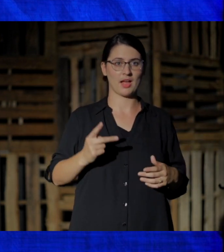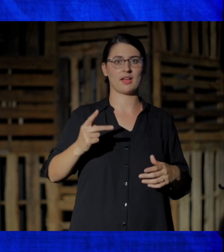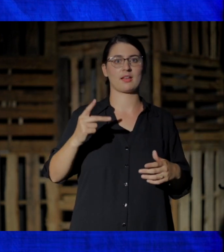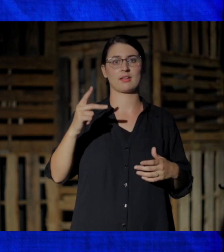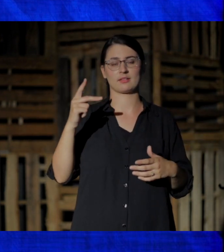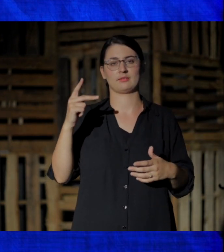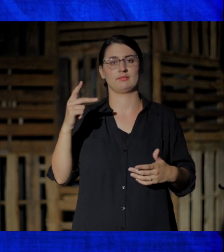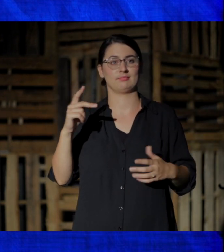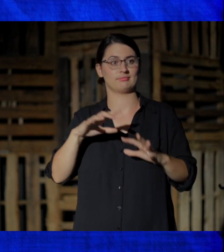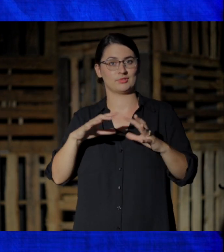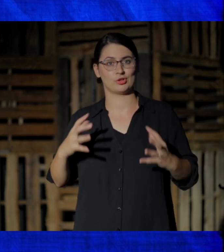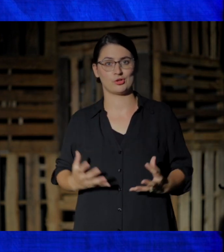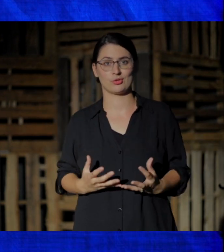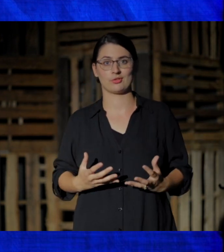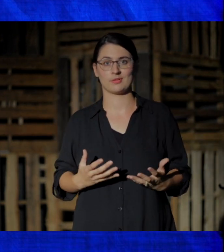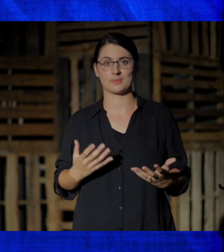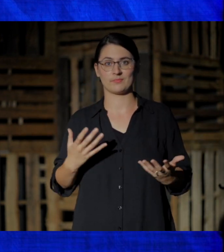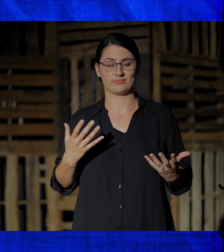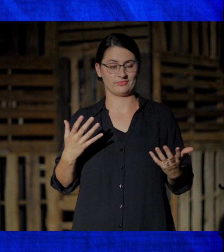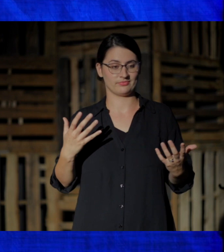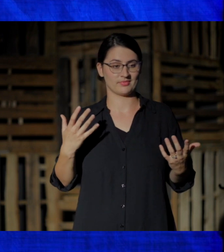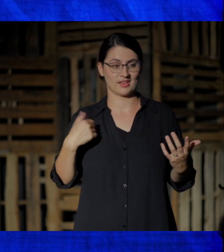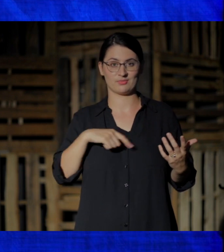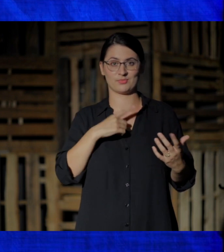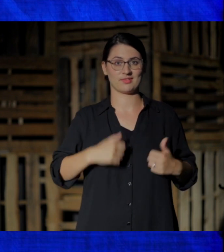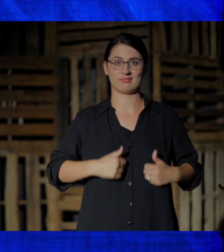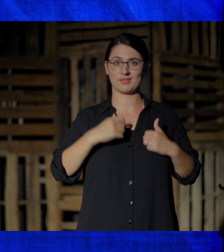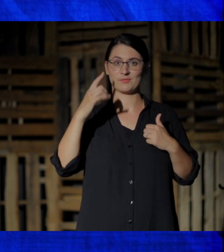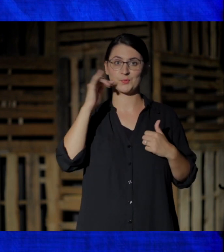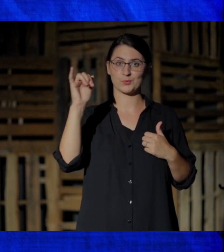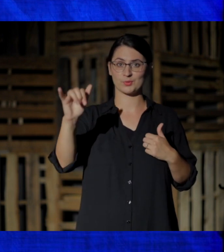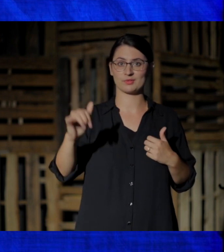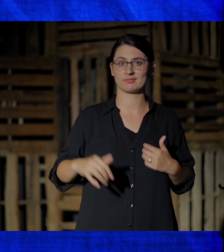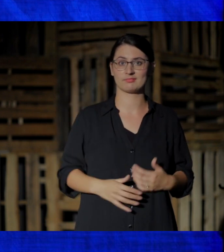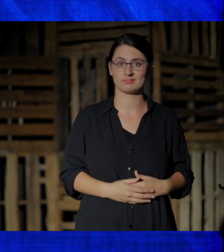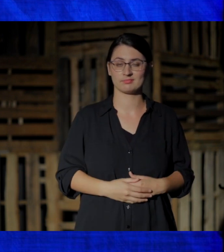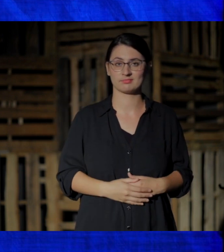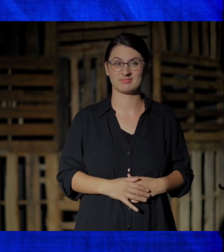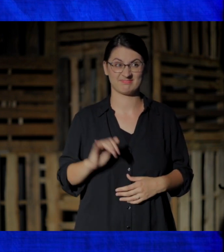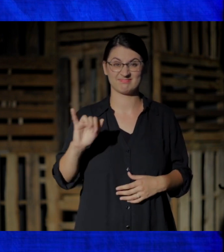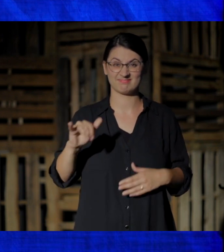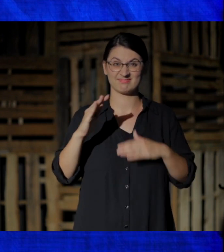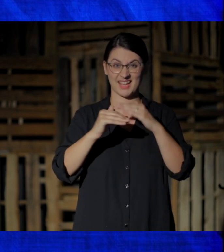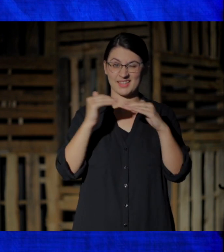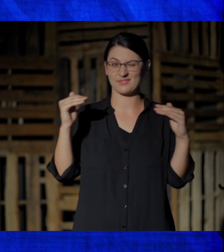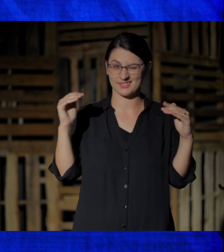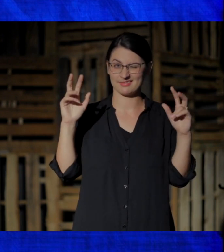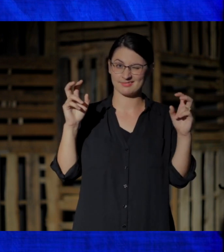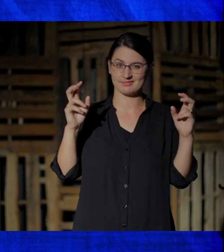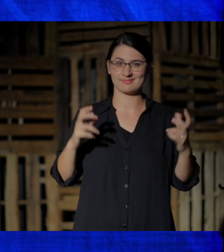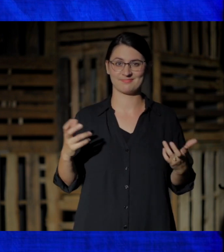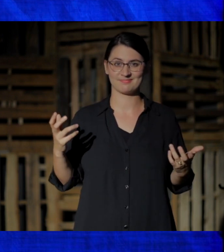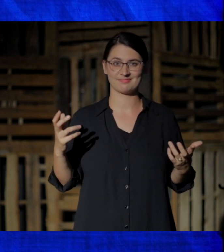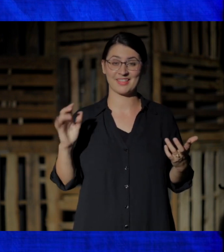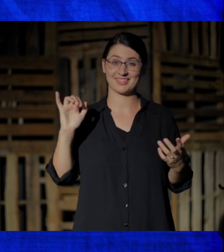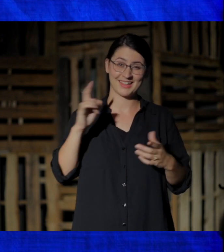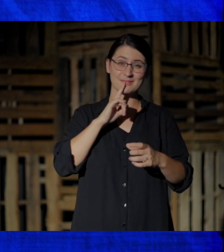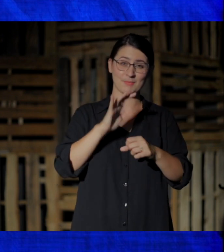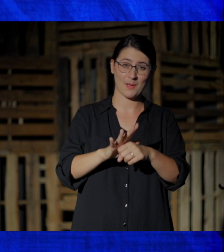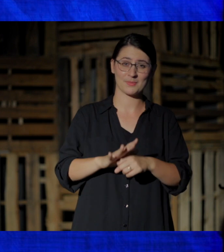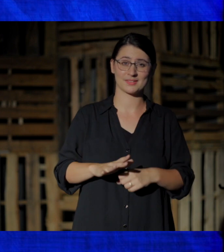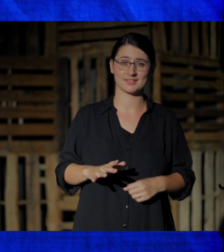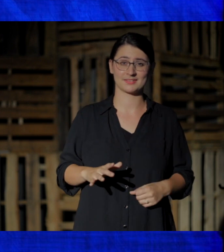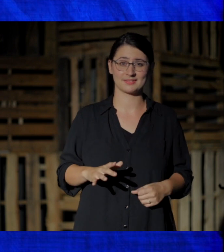with one another is live forever. That's heaven. That's the promise. And